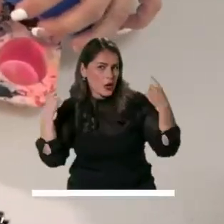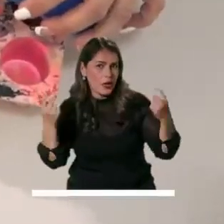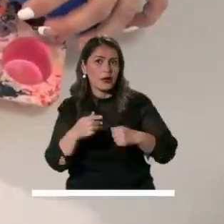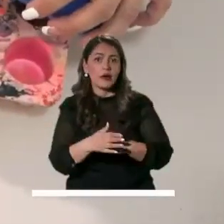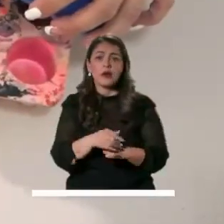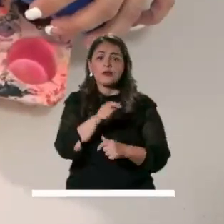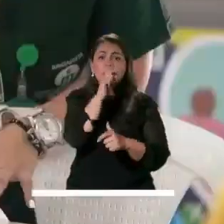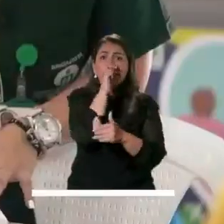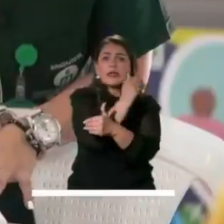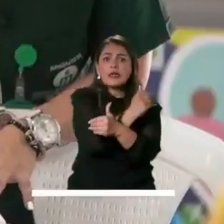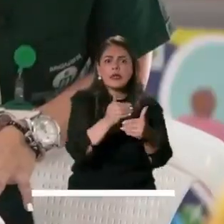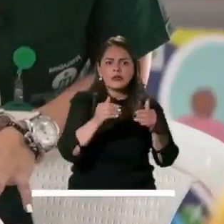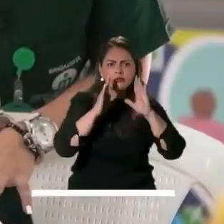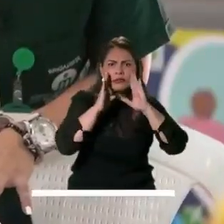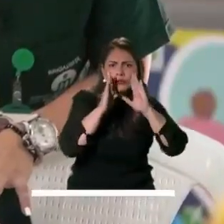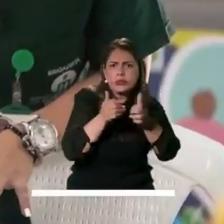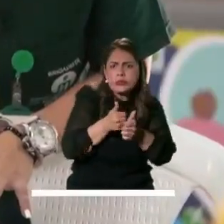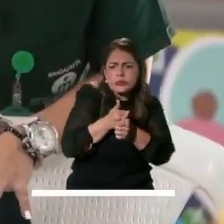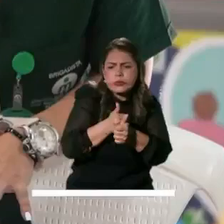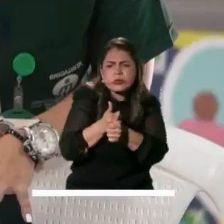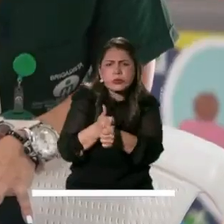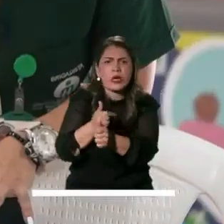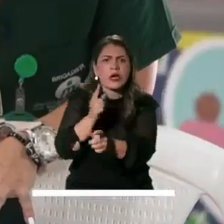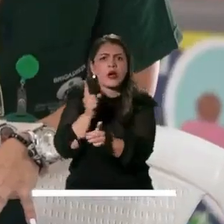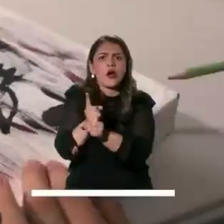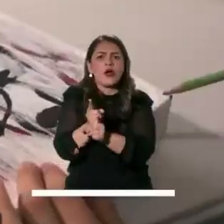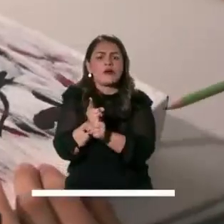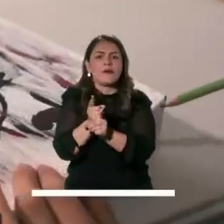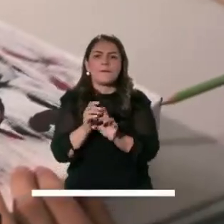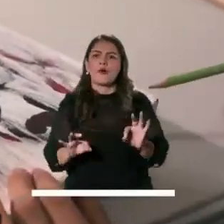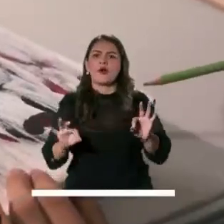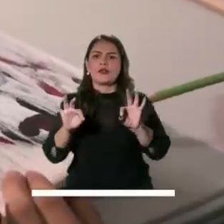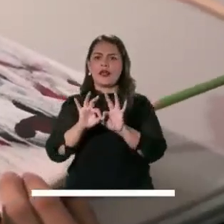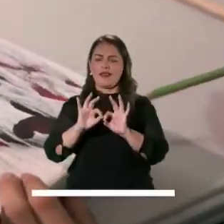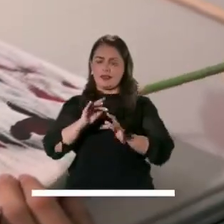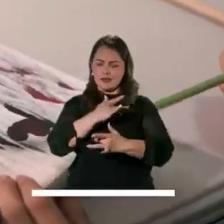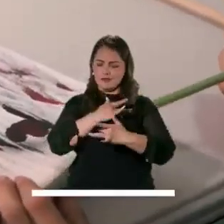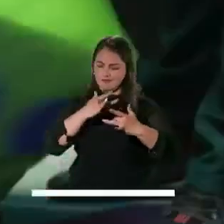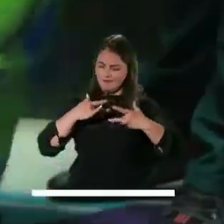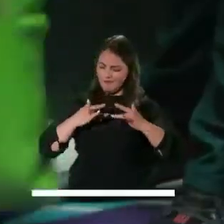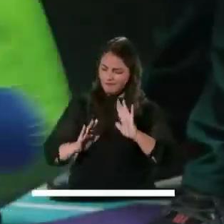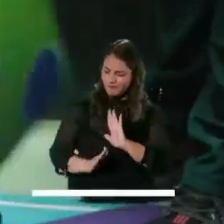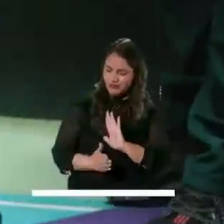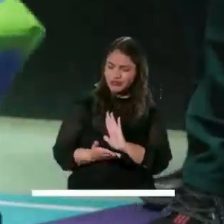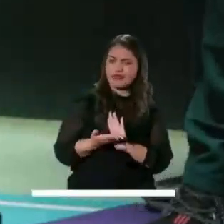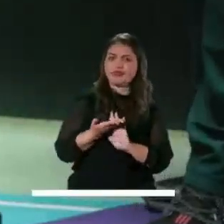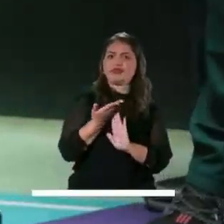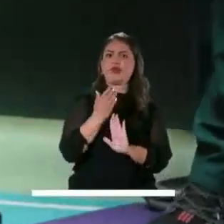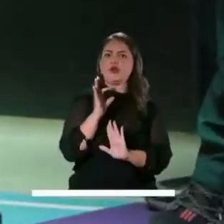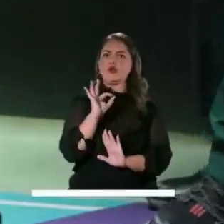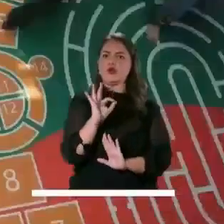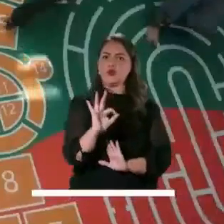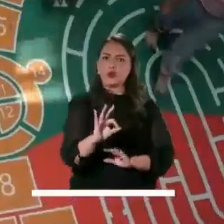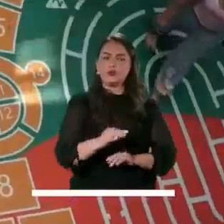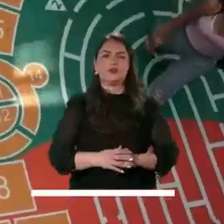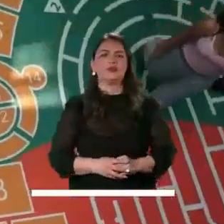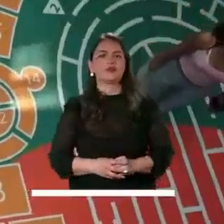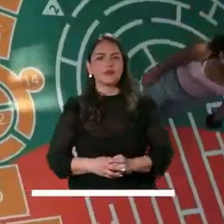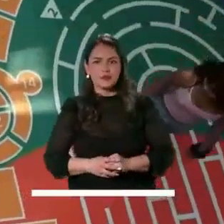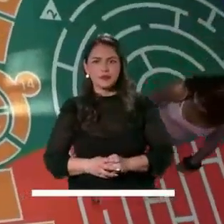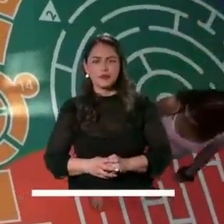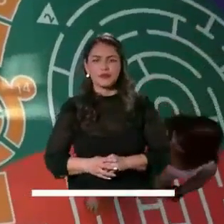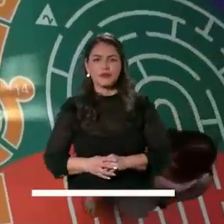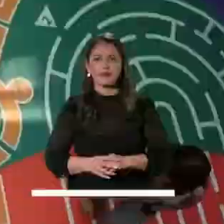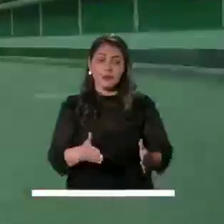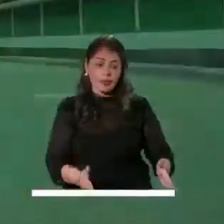dear patients have a permanent companion and fundamental factor in the positive progression of